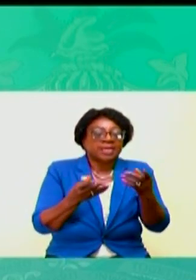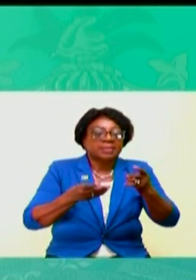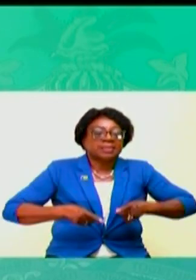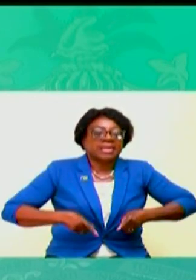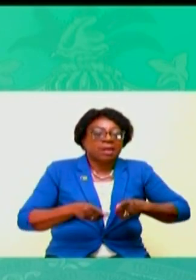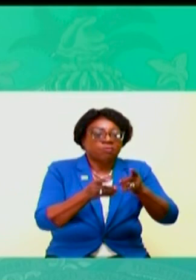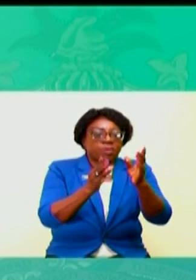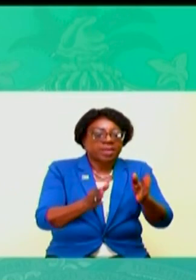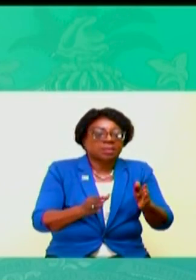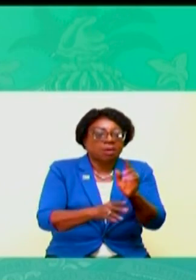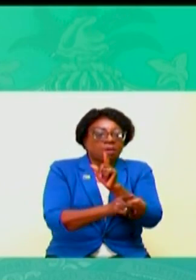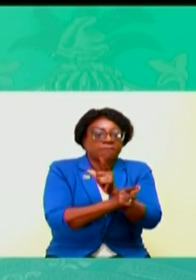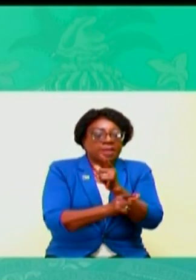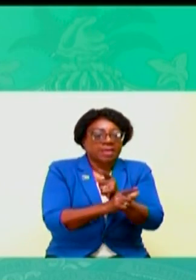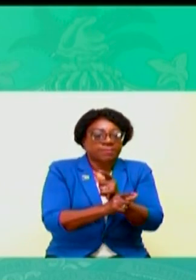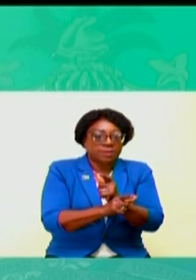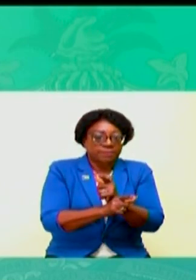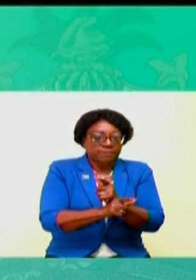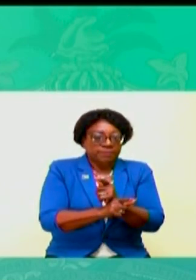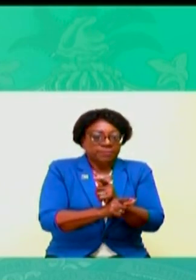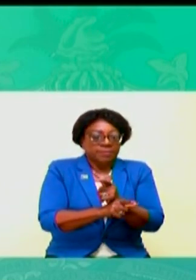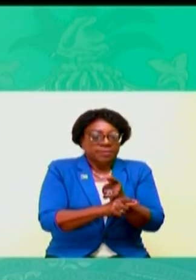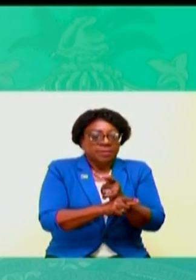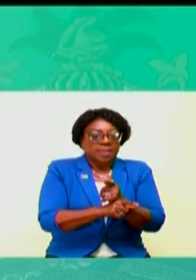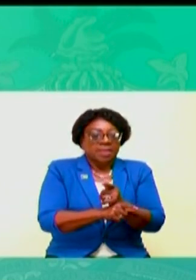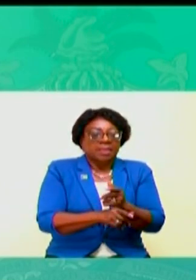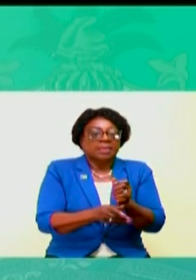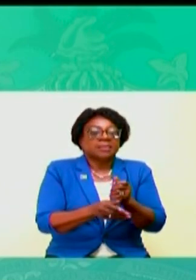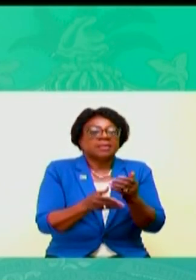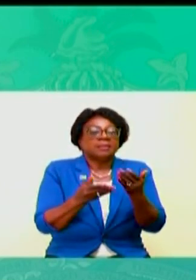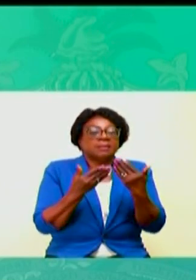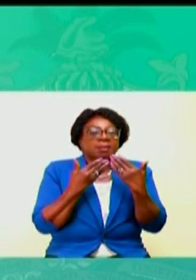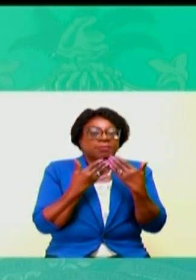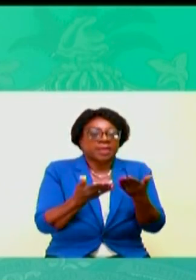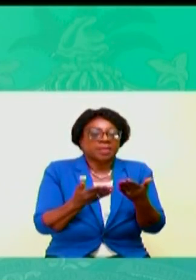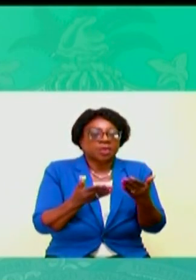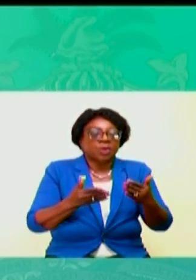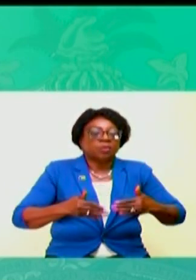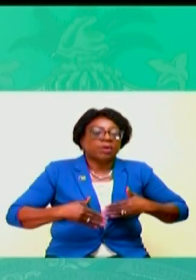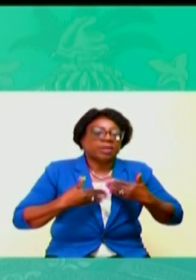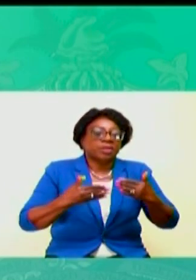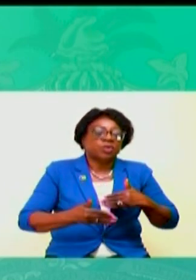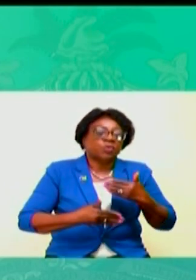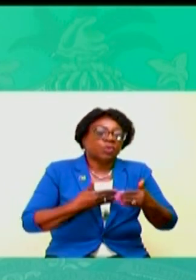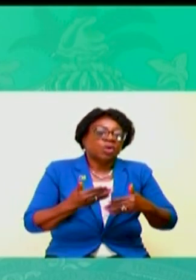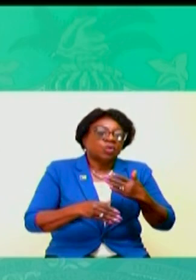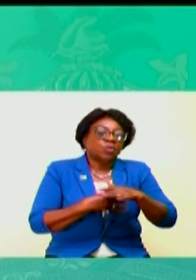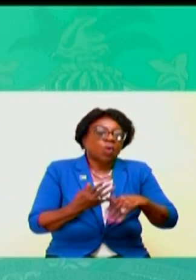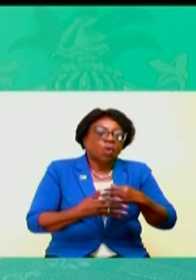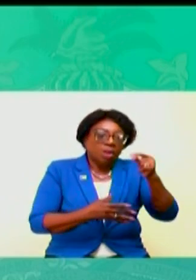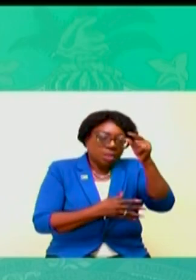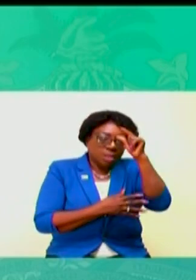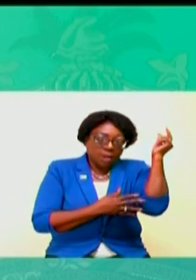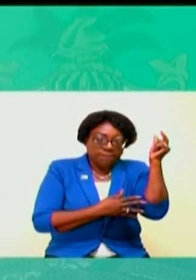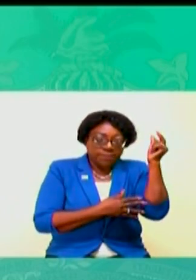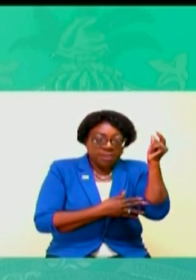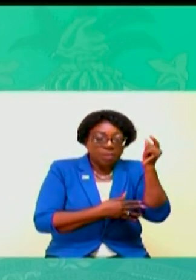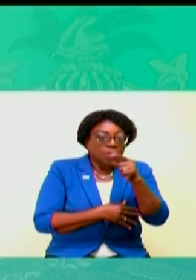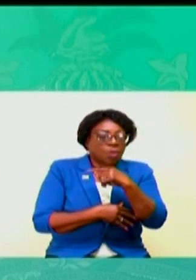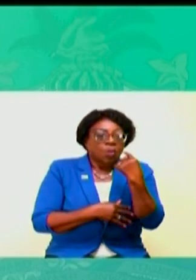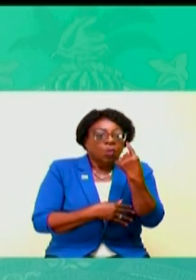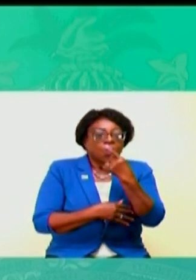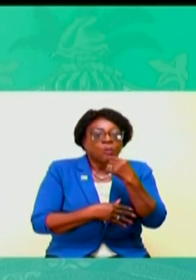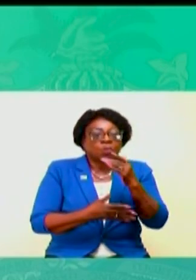at the Department of Labor. I also express my sincere gratitude to all the government and private sector employers who